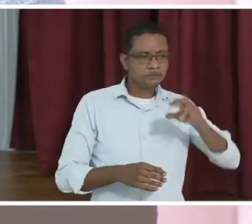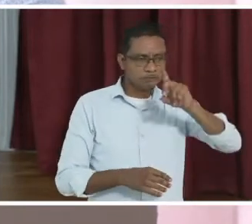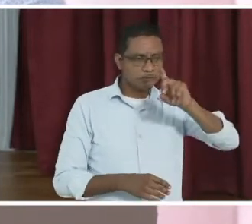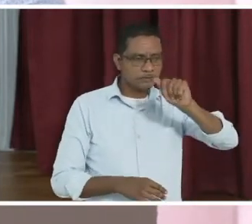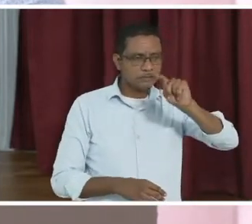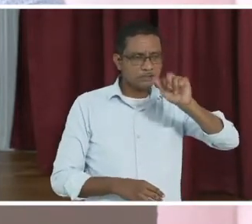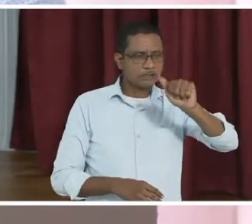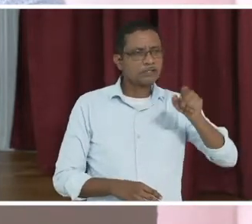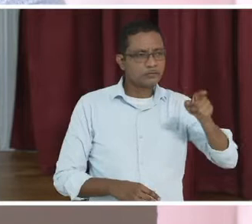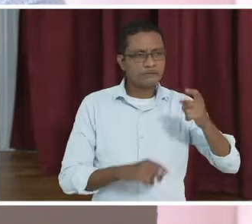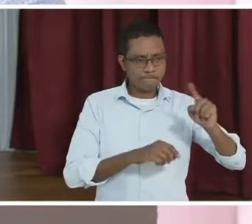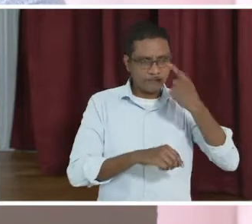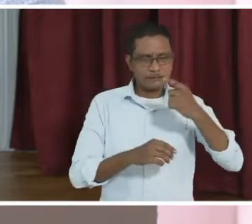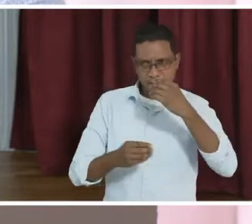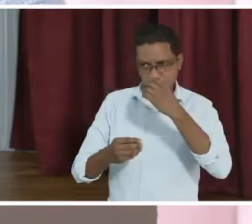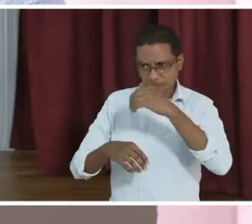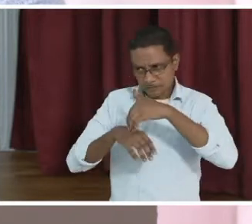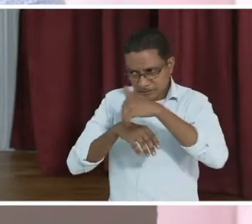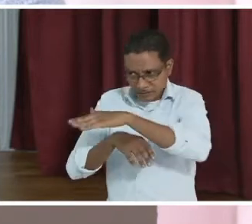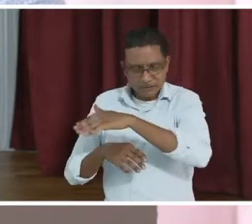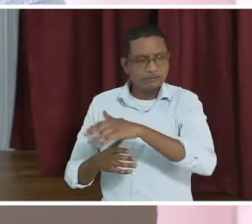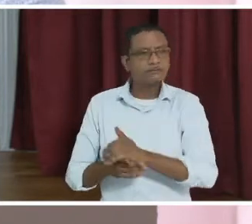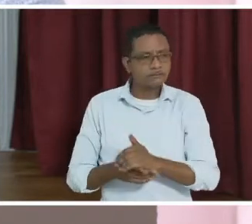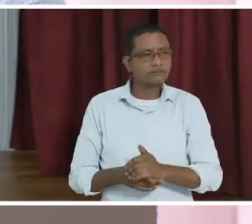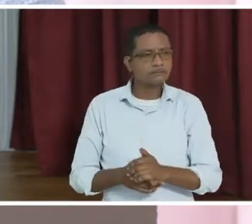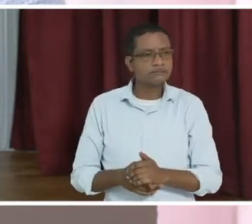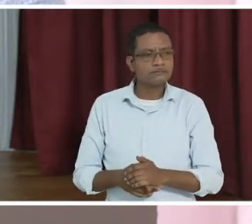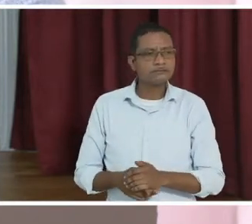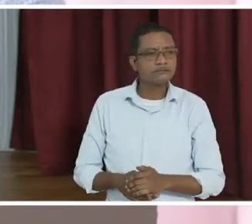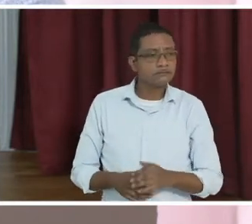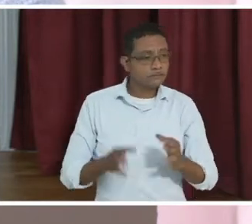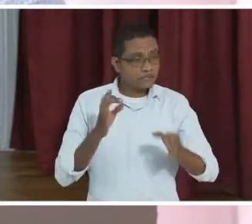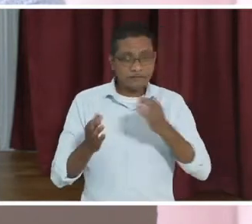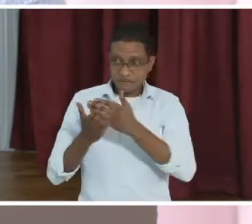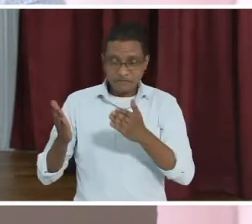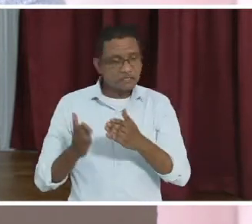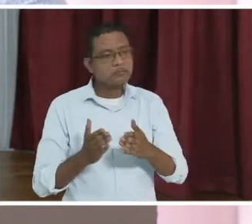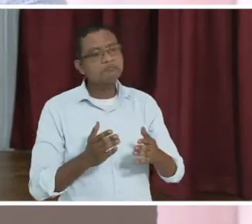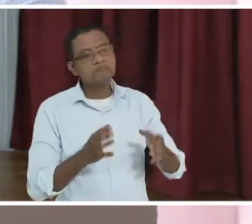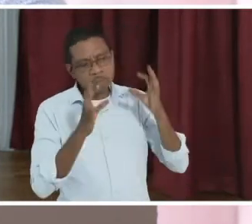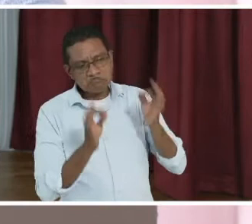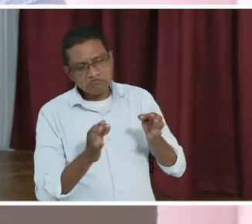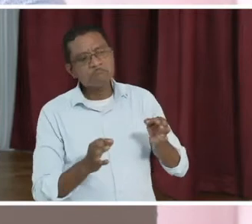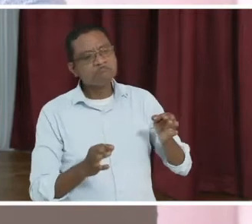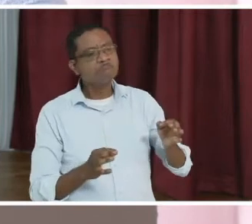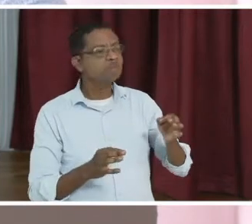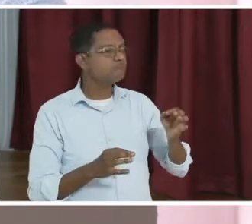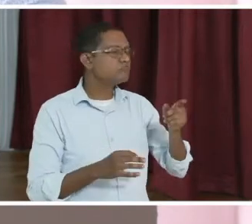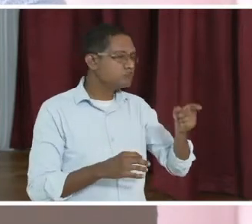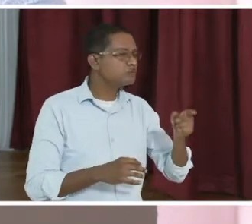officer. And once you are allocated, you will be contacted and informed that you have been allocated to this